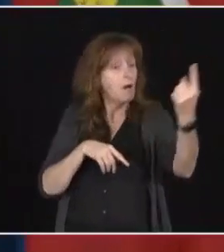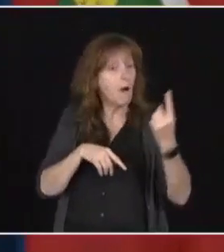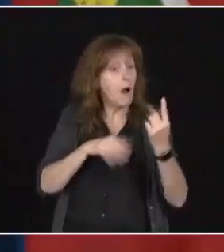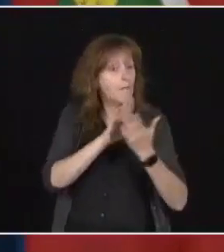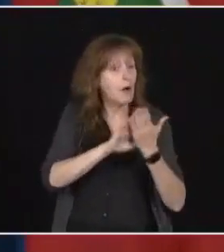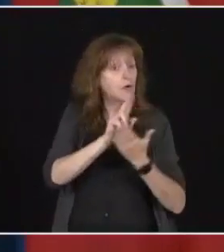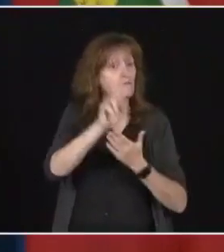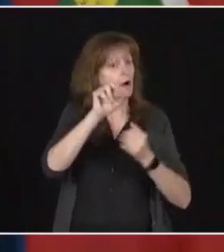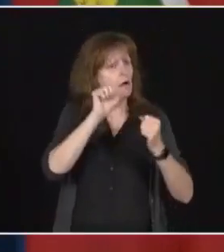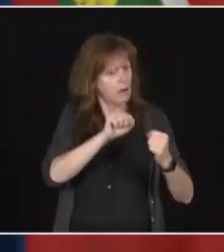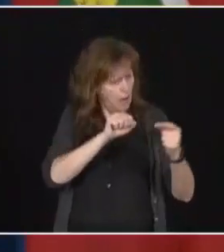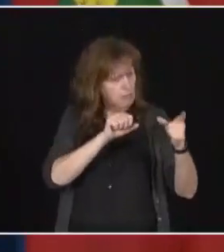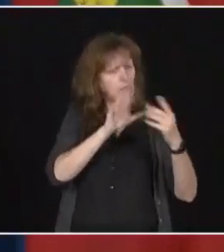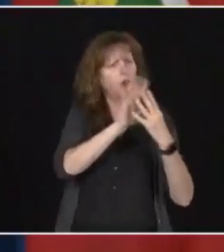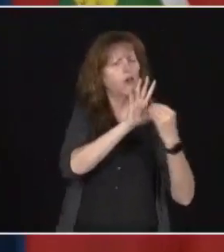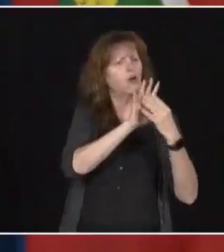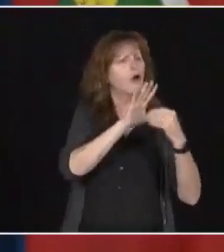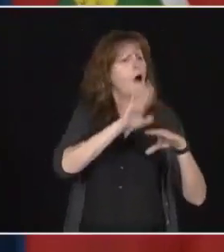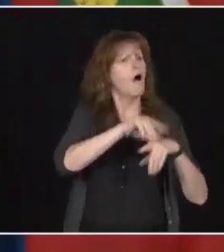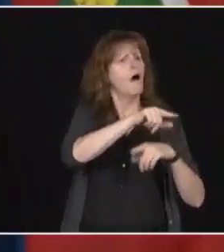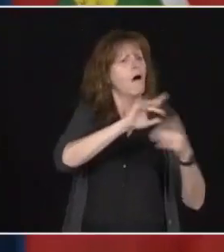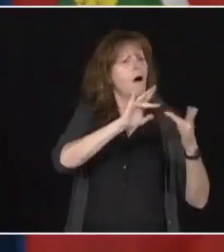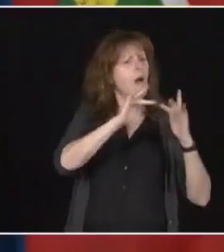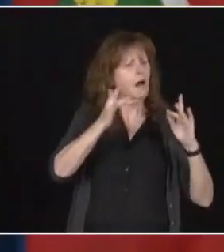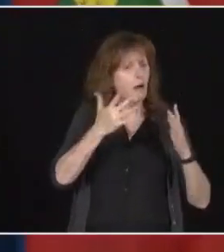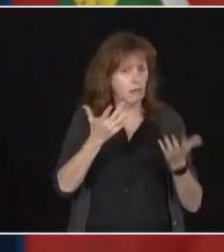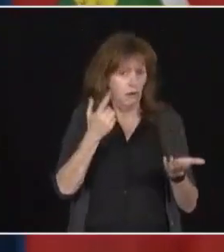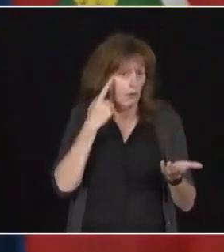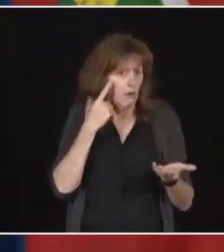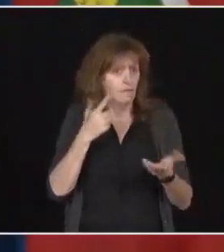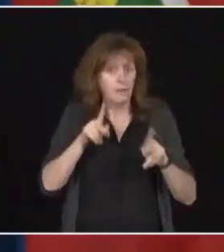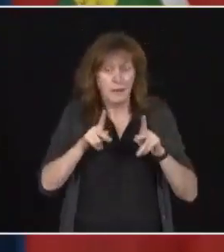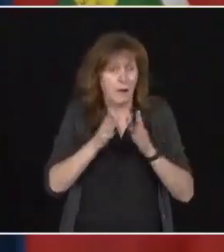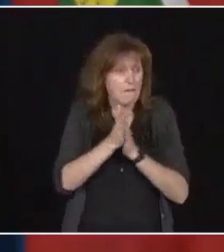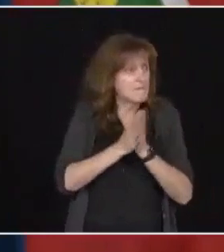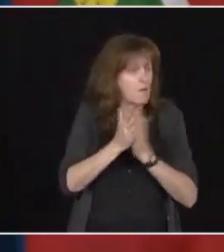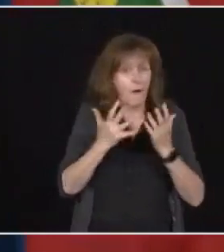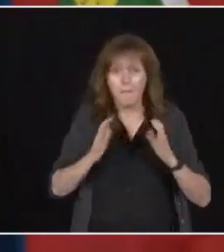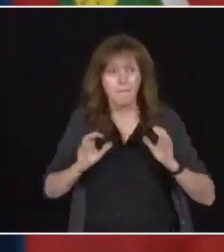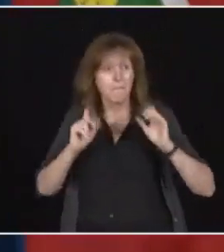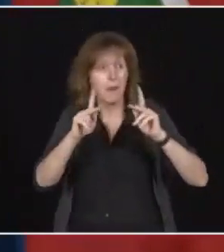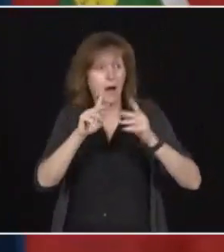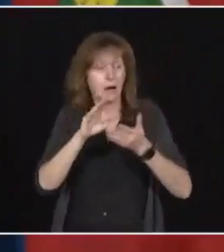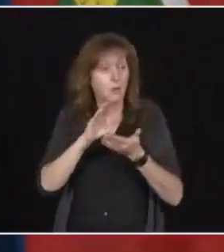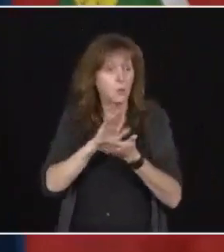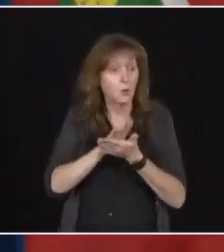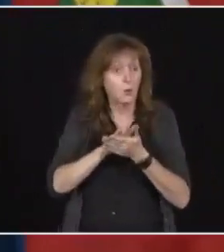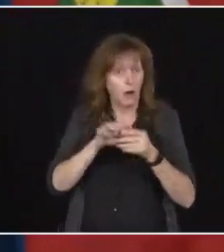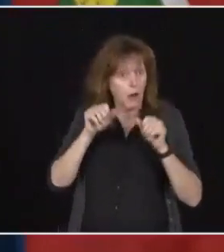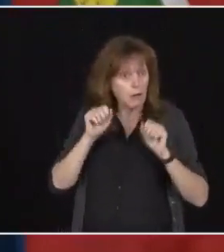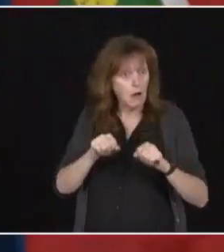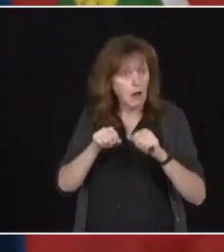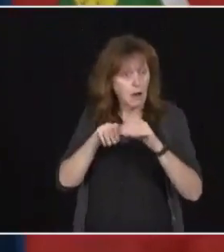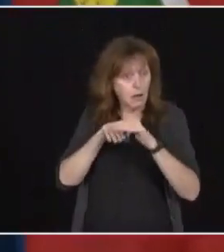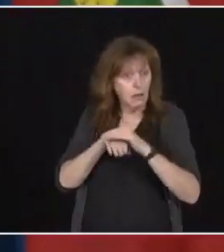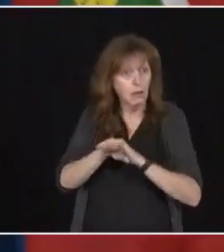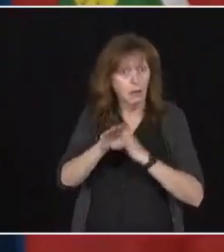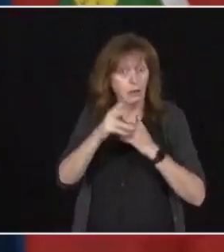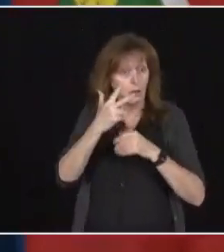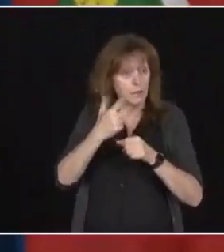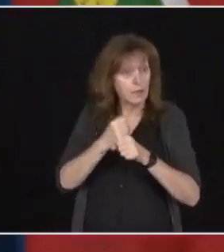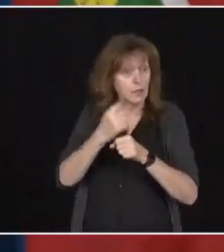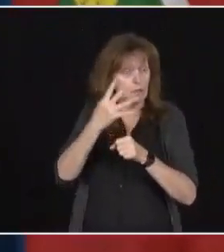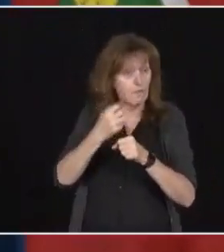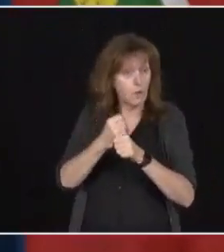think of people who may want to go back to school, are they going to be able to go into traditional settings and take a 3 or 4 year degree program when they